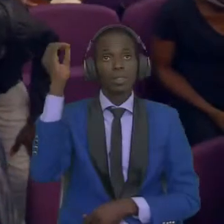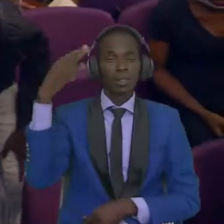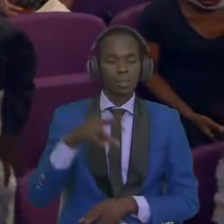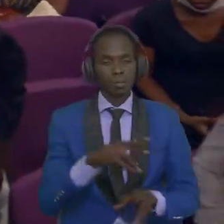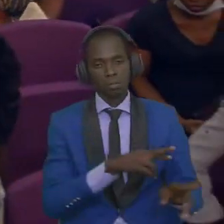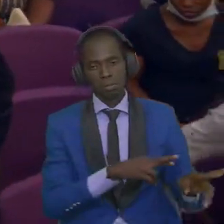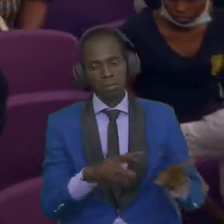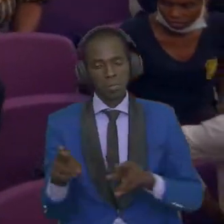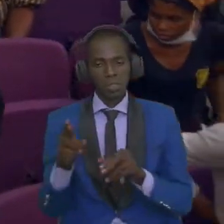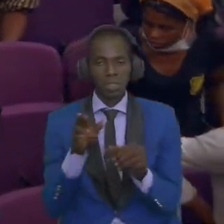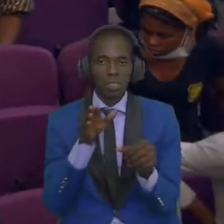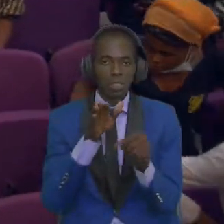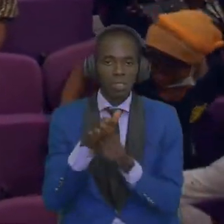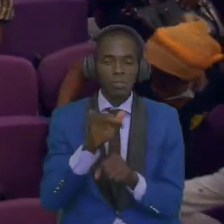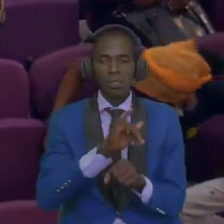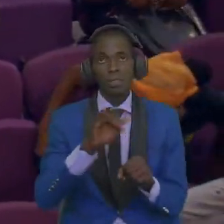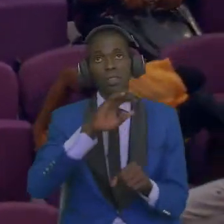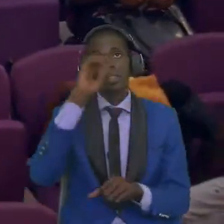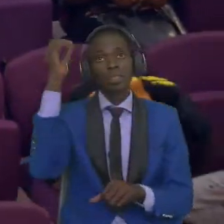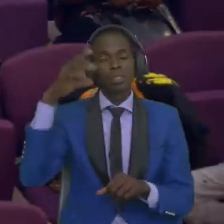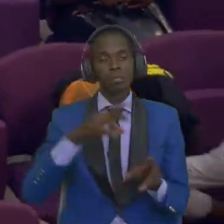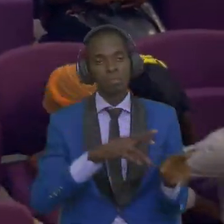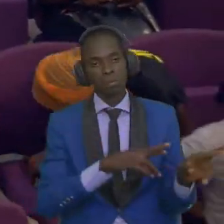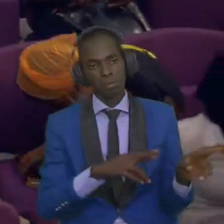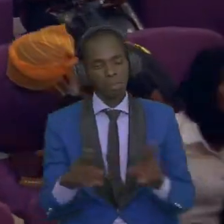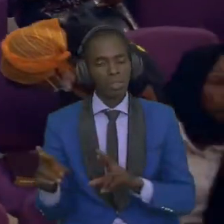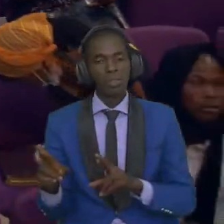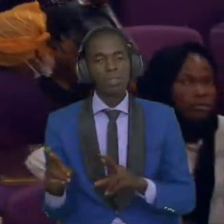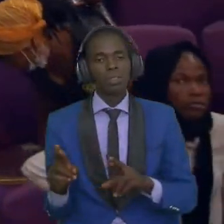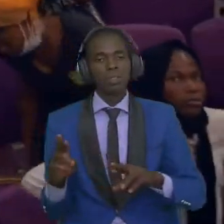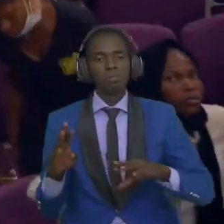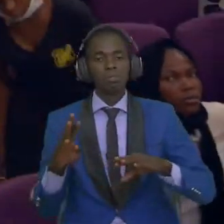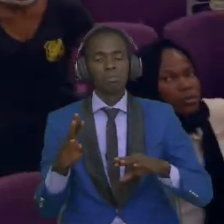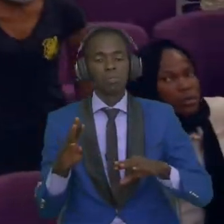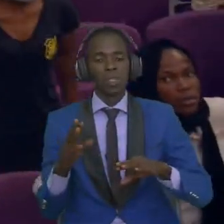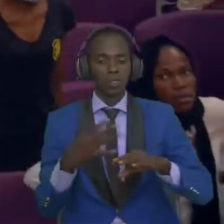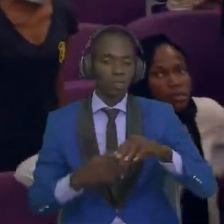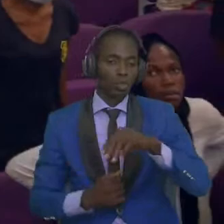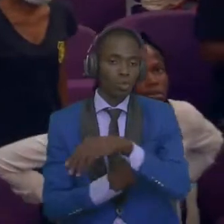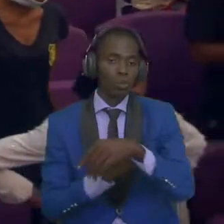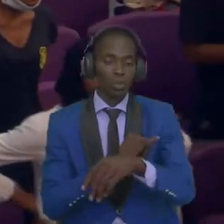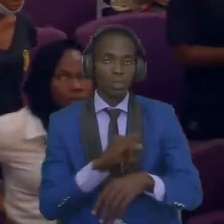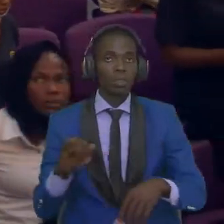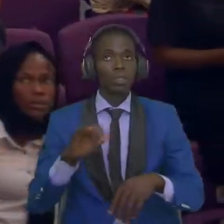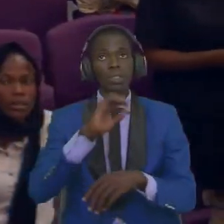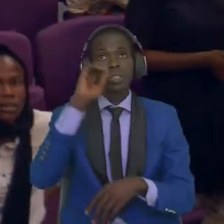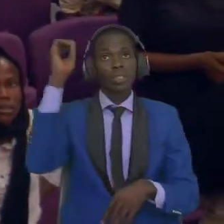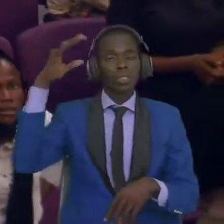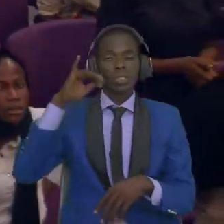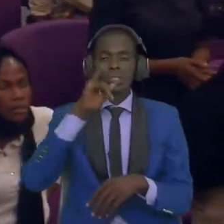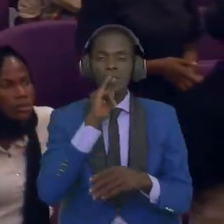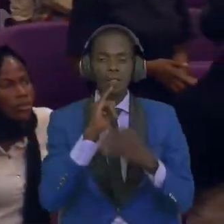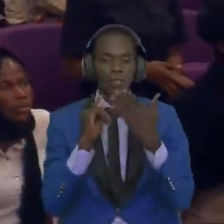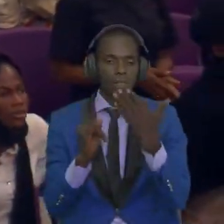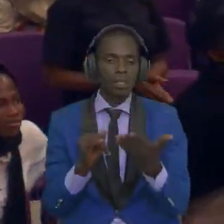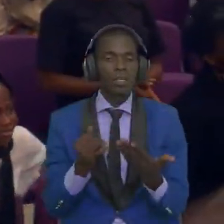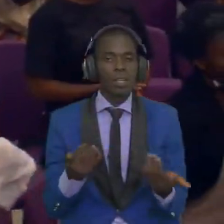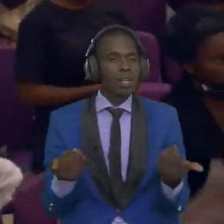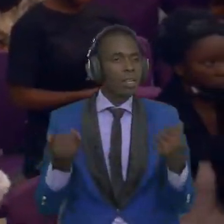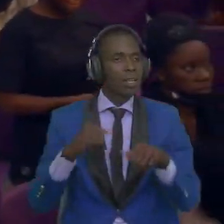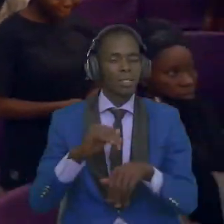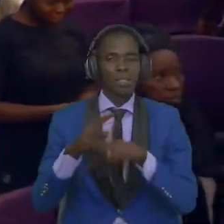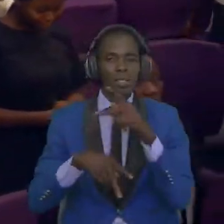available. Sanctifying grace available. And supportive faith is available. Every form